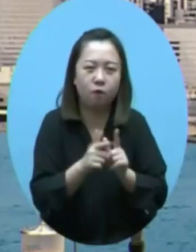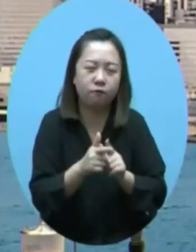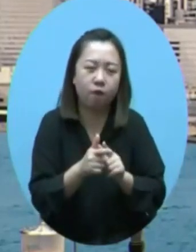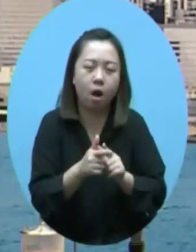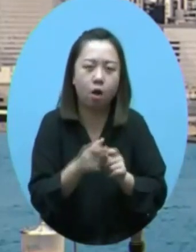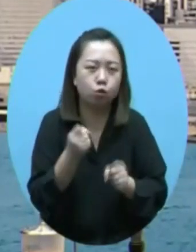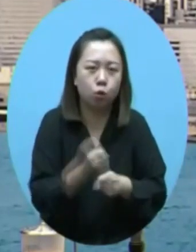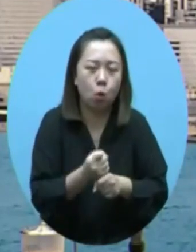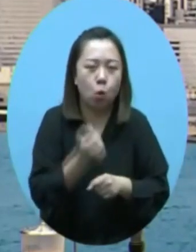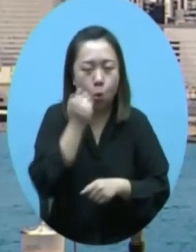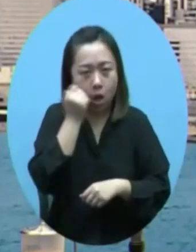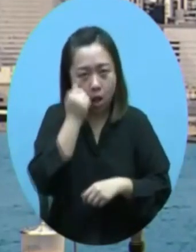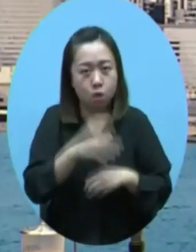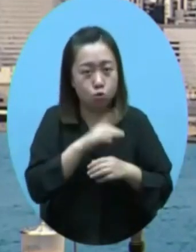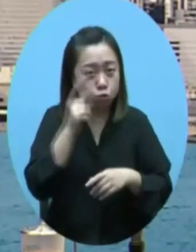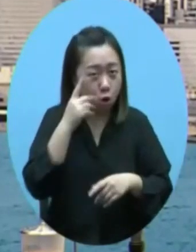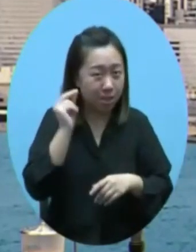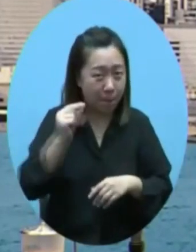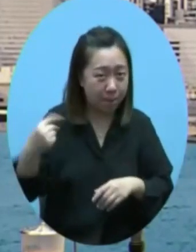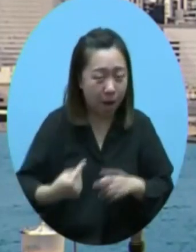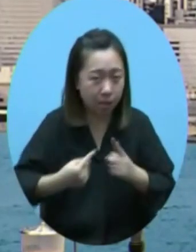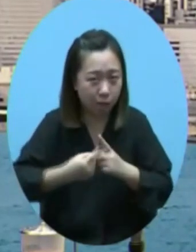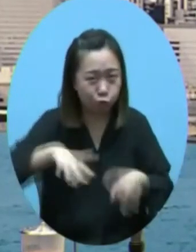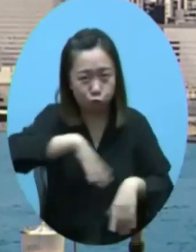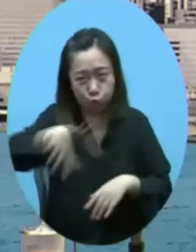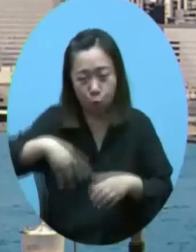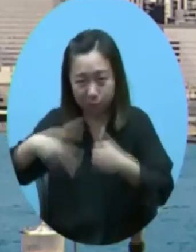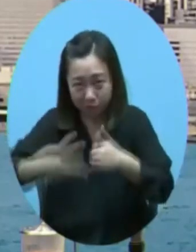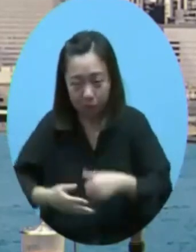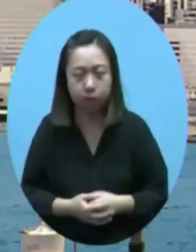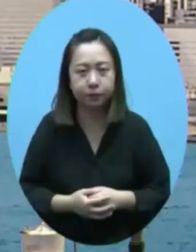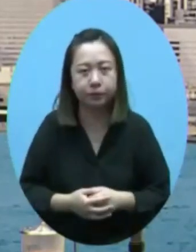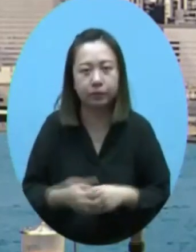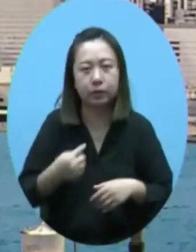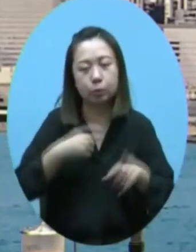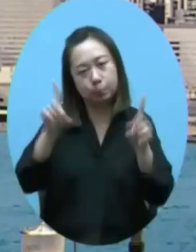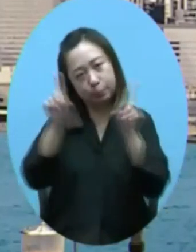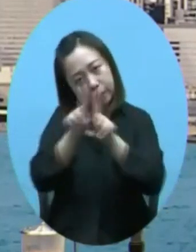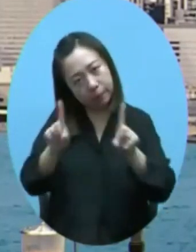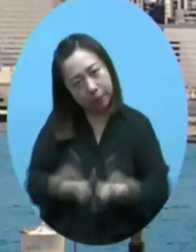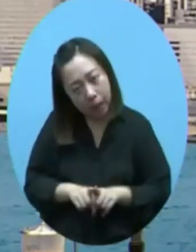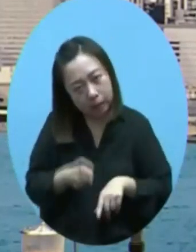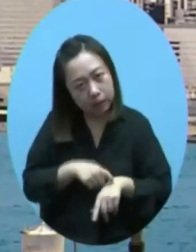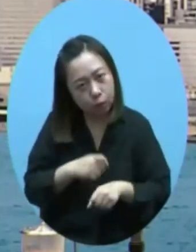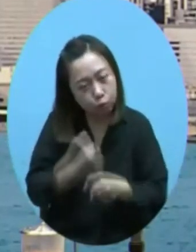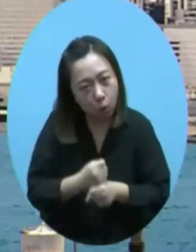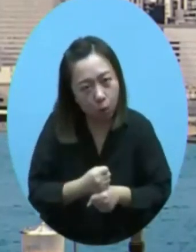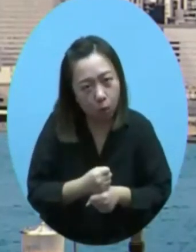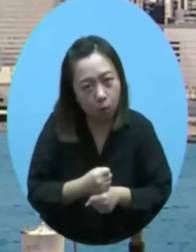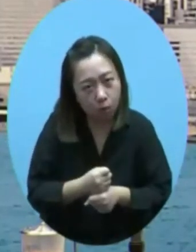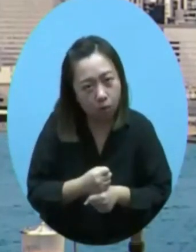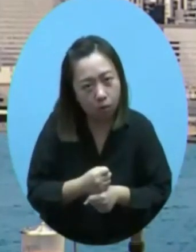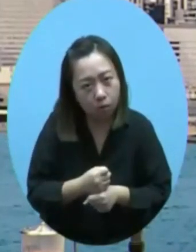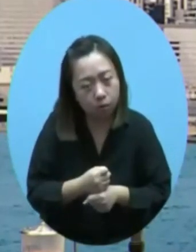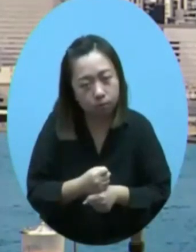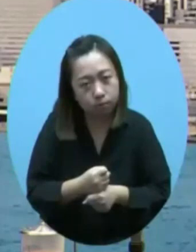test 7 million people, you have to test all at one time. You can't just test this and